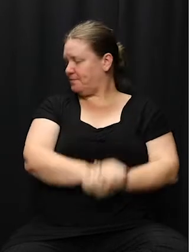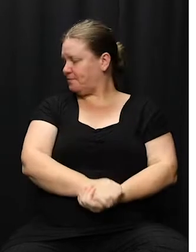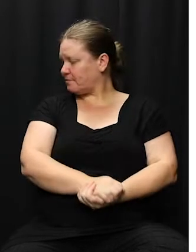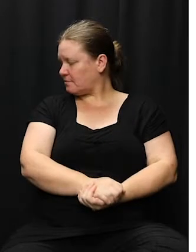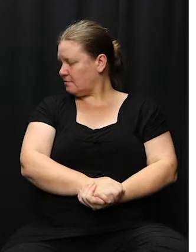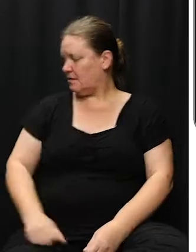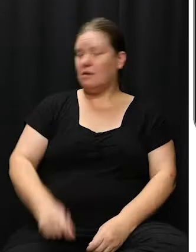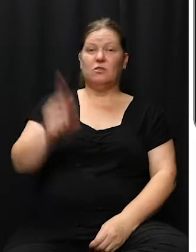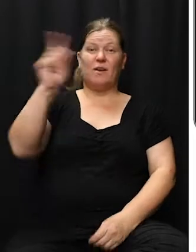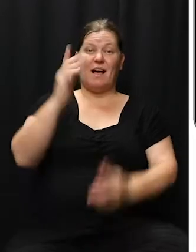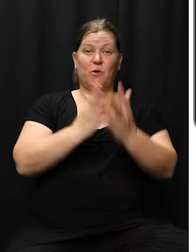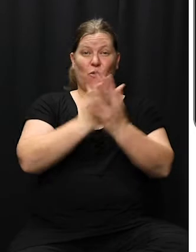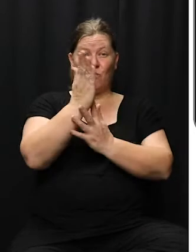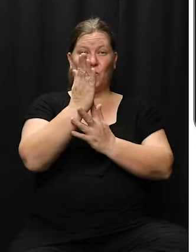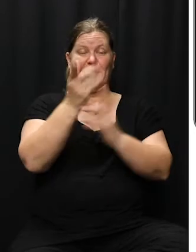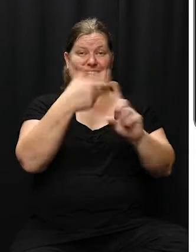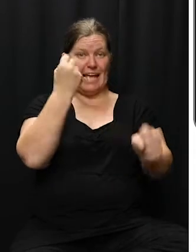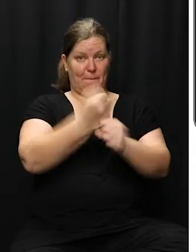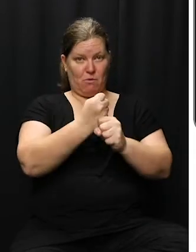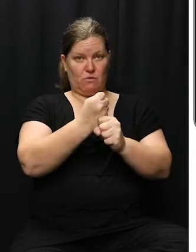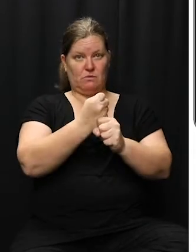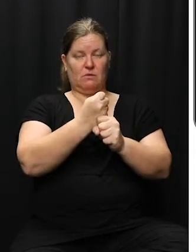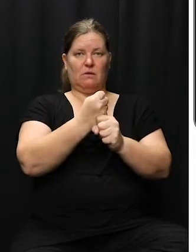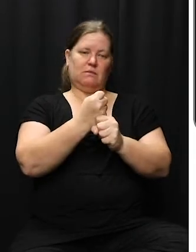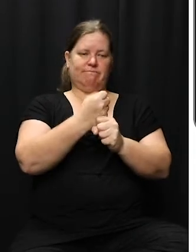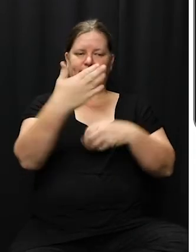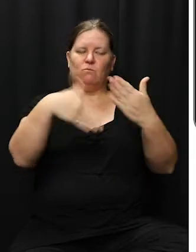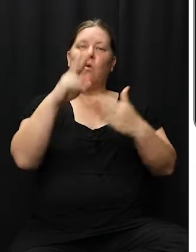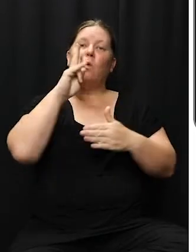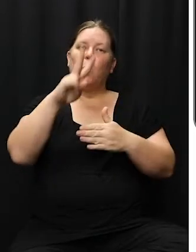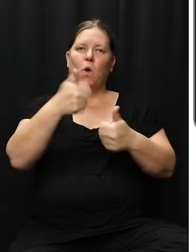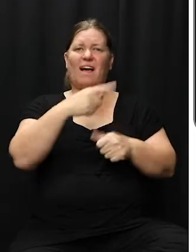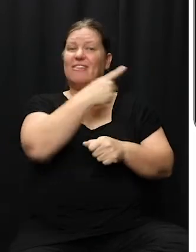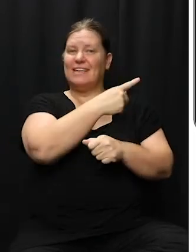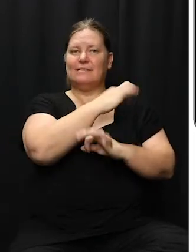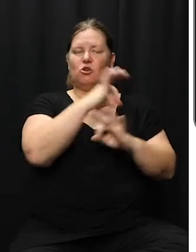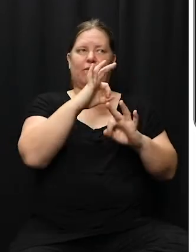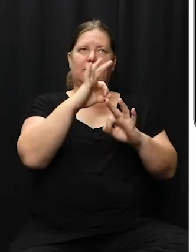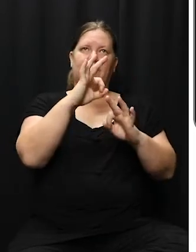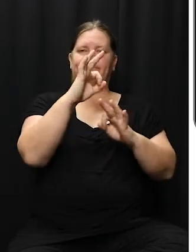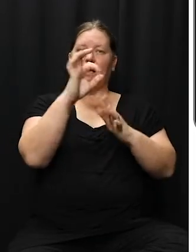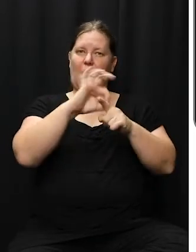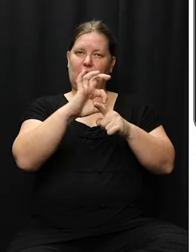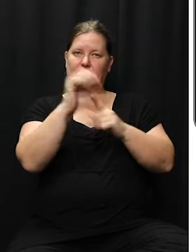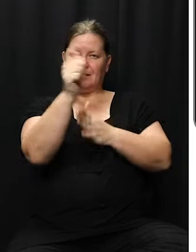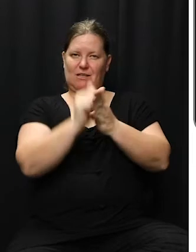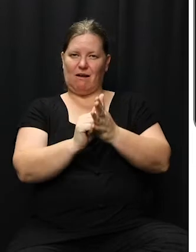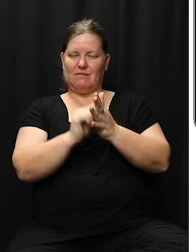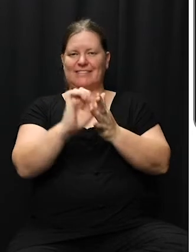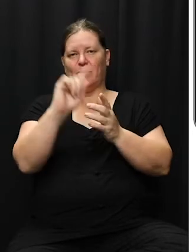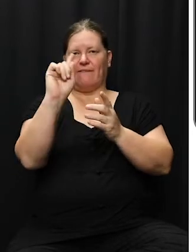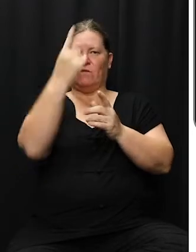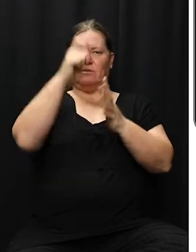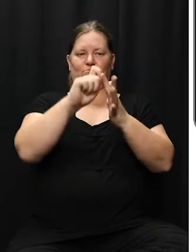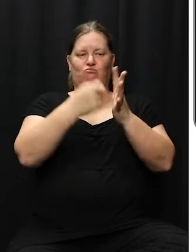So what I'm going to do now is go through an example prototype. This is not the actual colours or the design of the assessment tool. It was